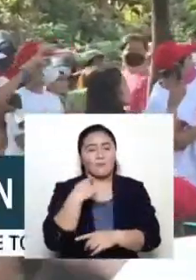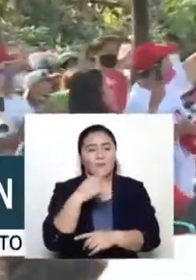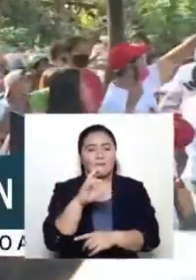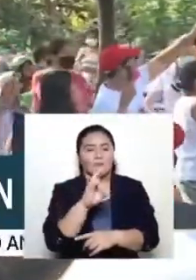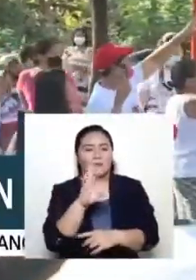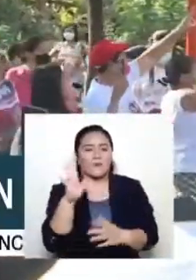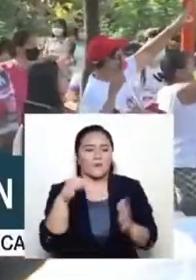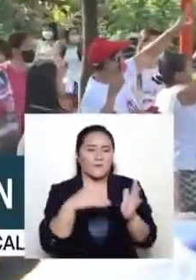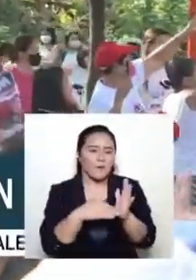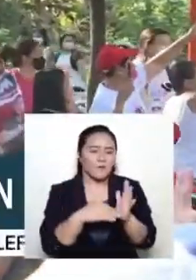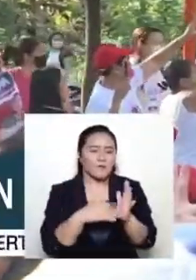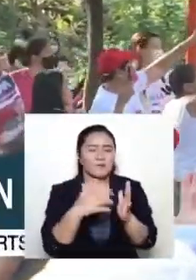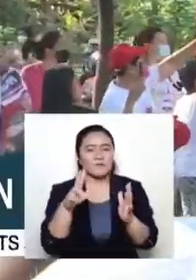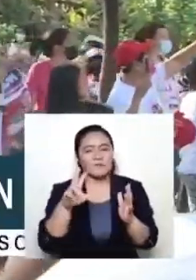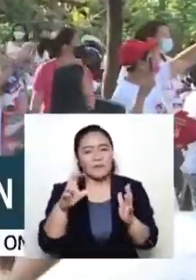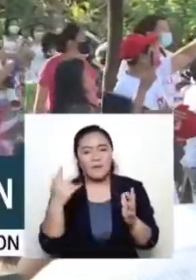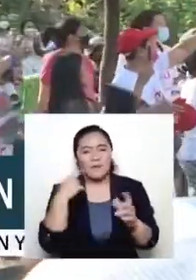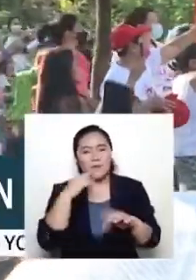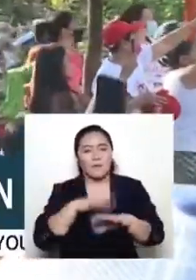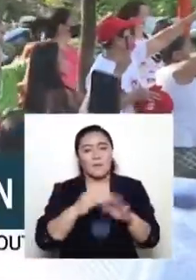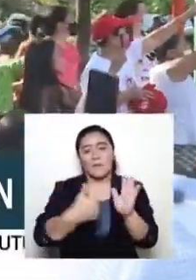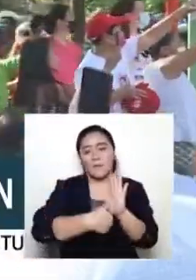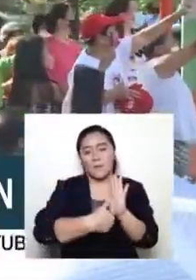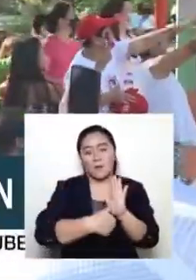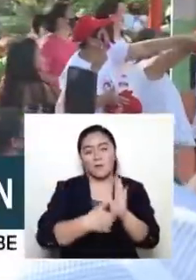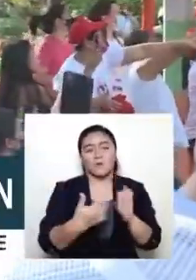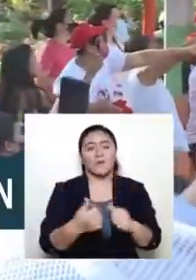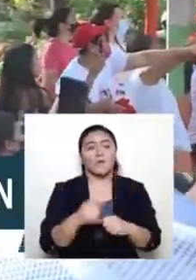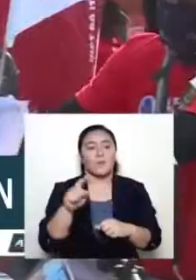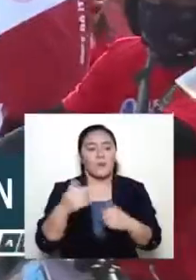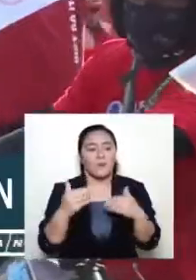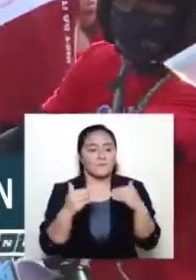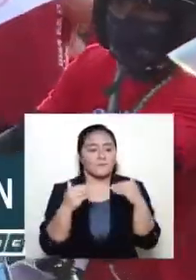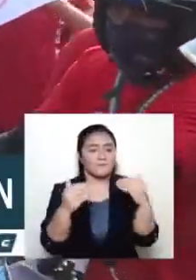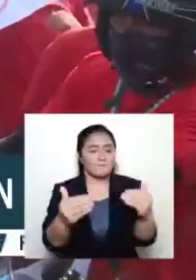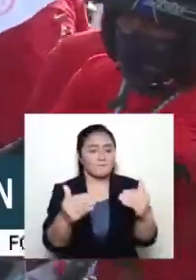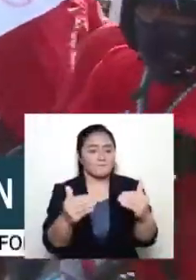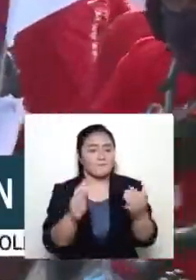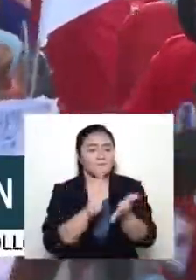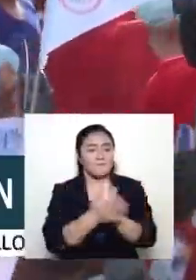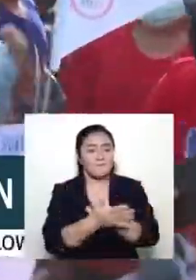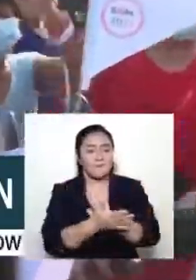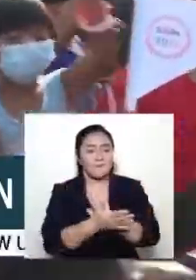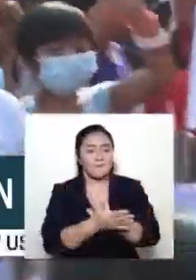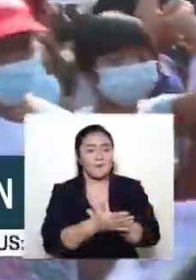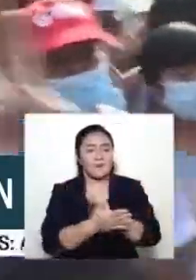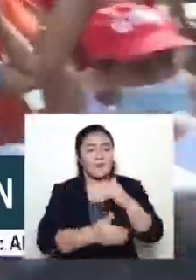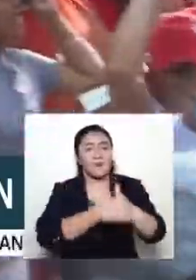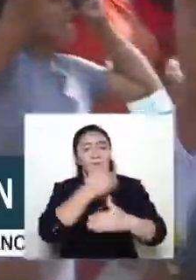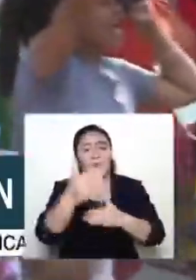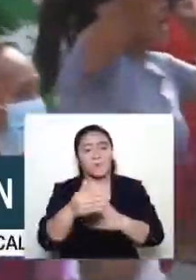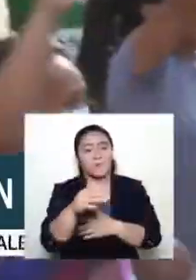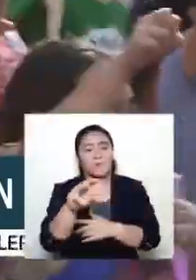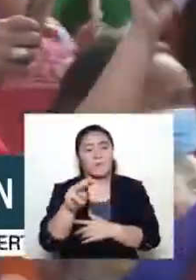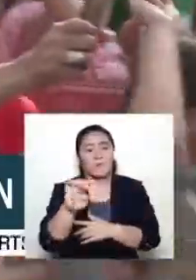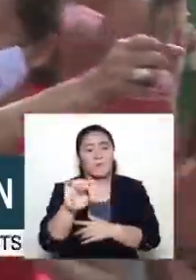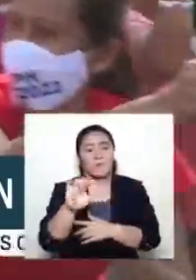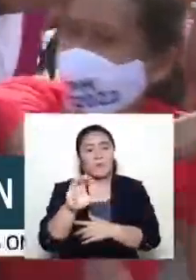voters. After this Giginto leg, they will proceed to Maguayan. There are